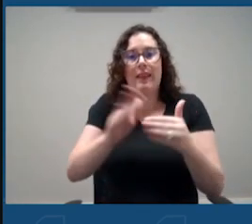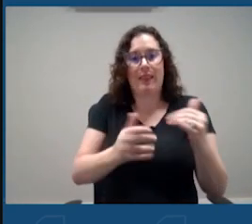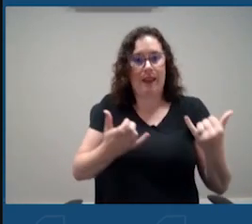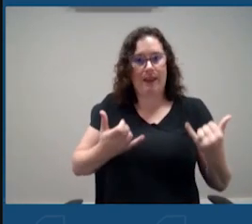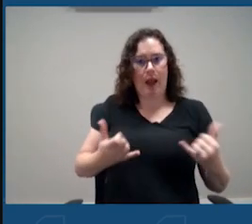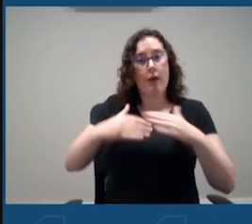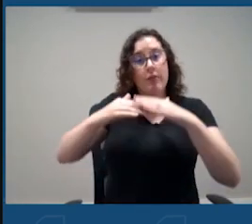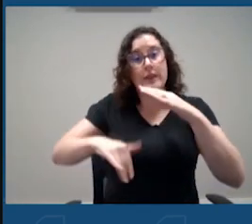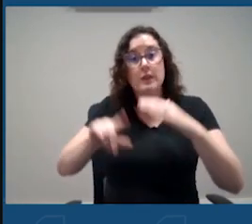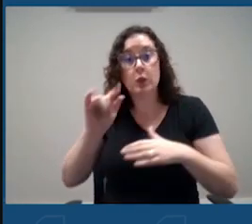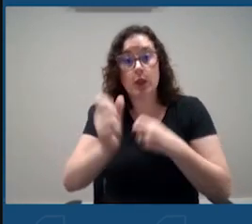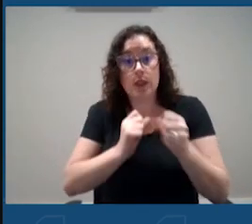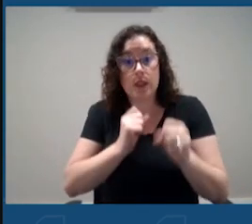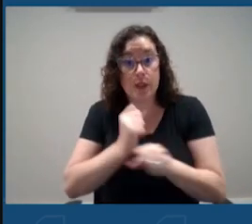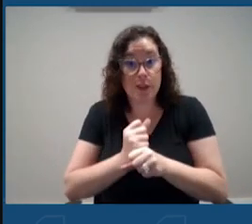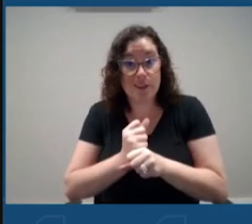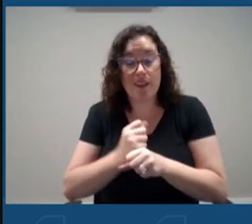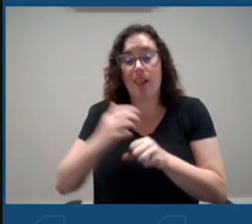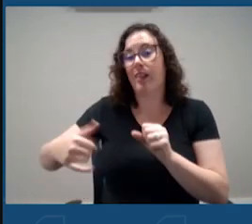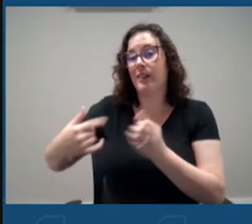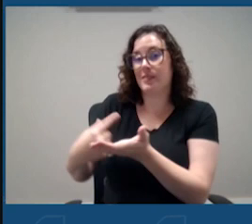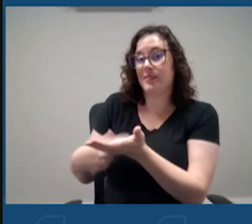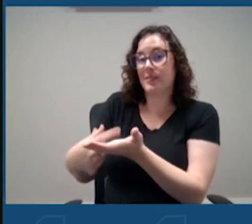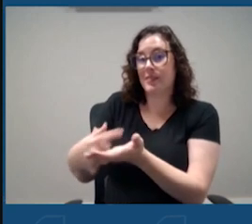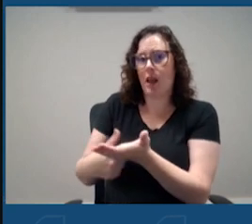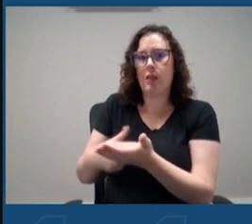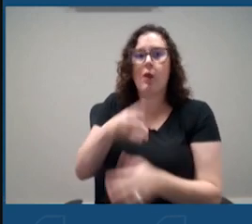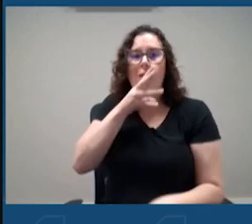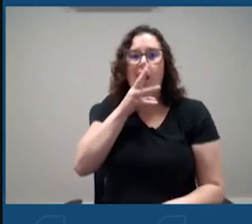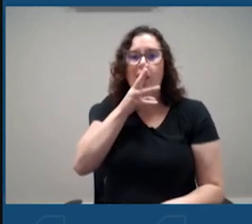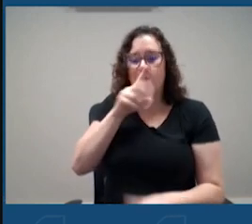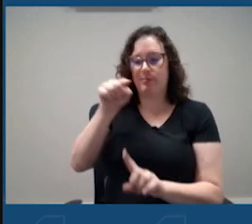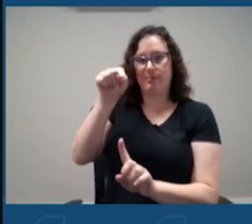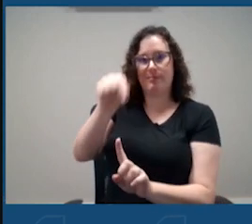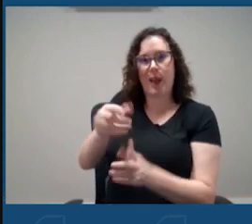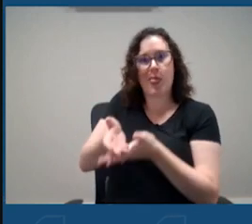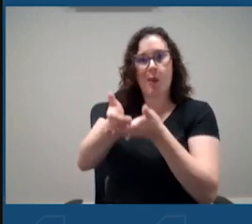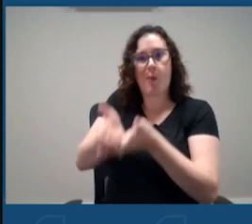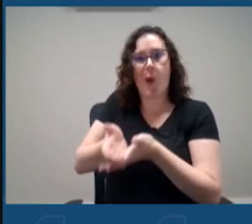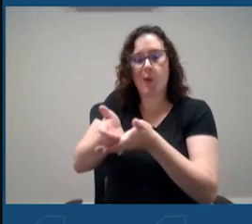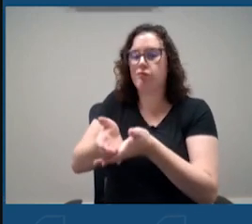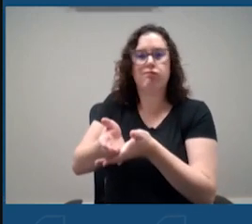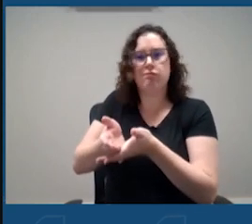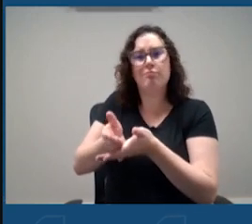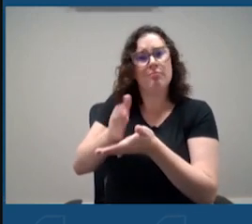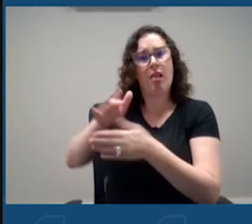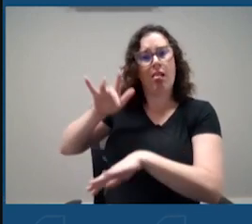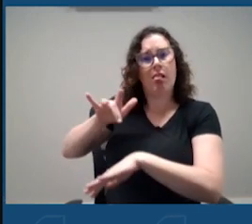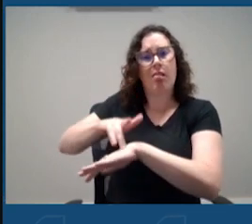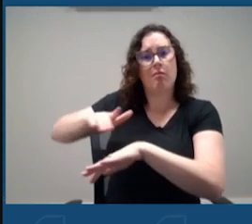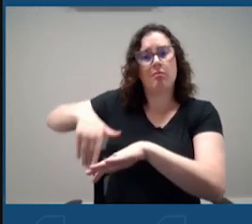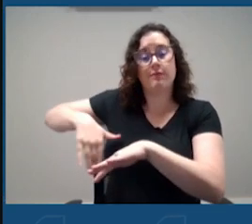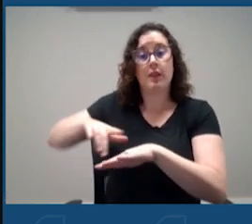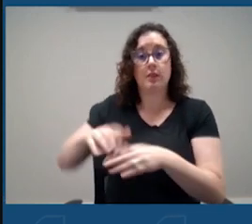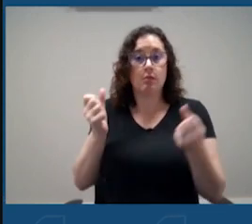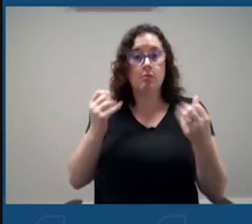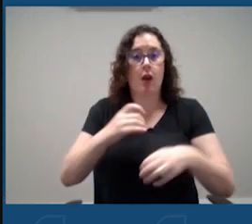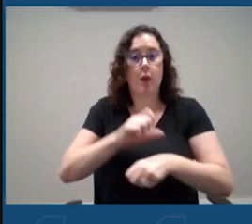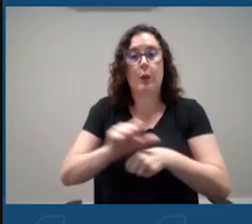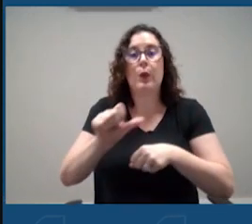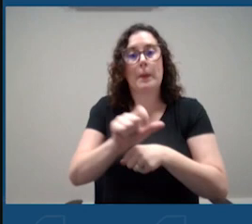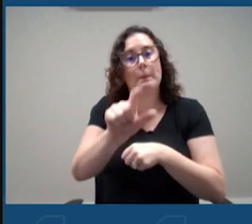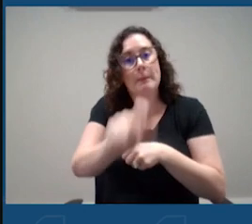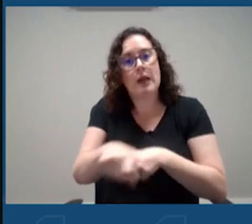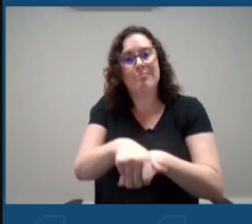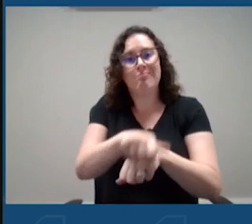years. And we haven't even talked about what's happening on the water and with boats and other things, right? And so there's a lot of work to do. But